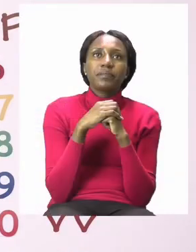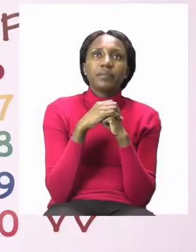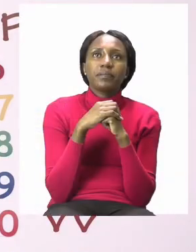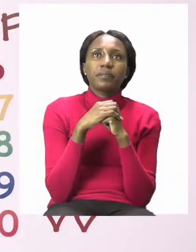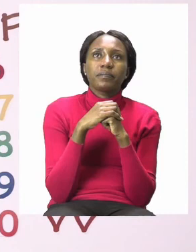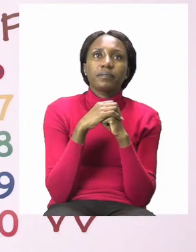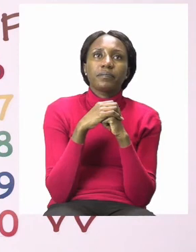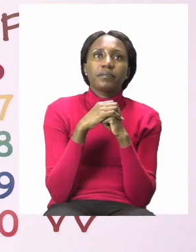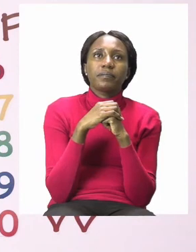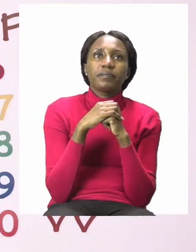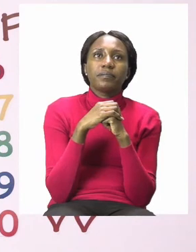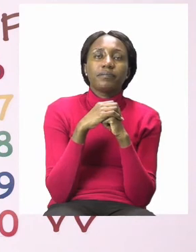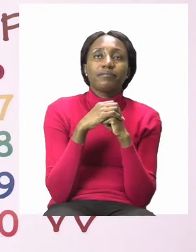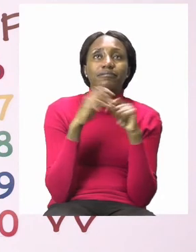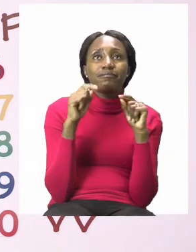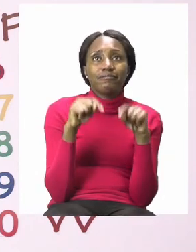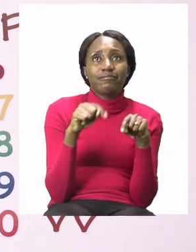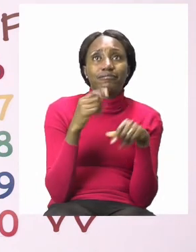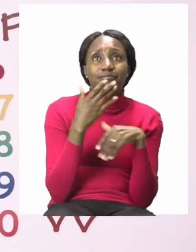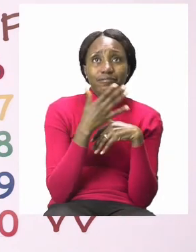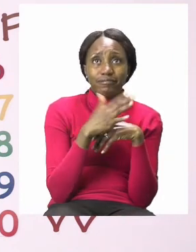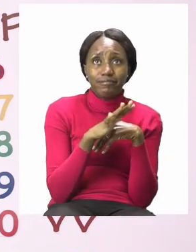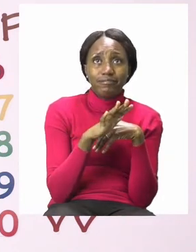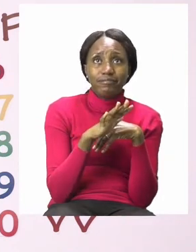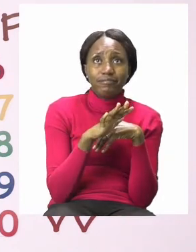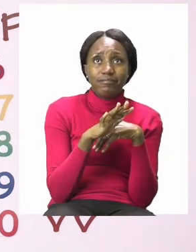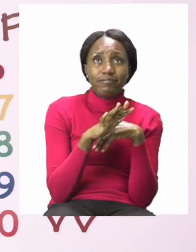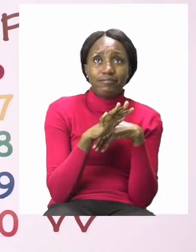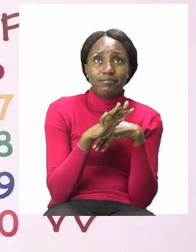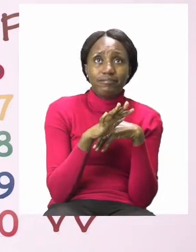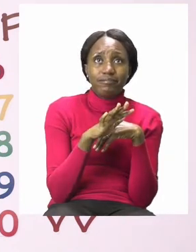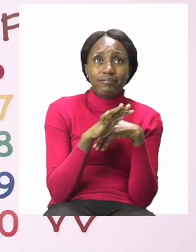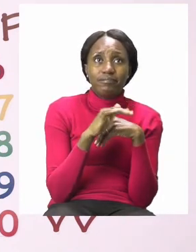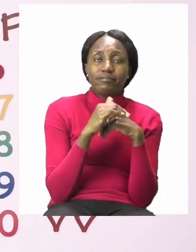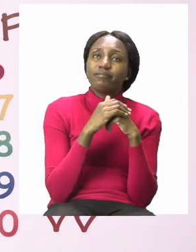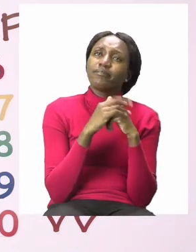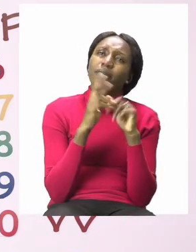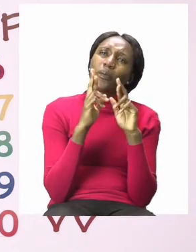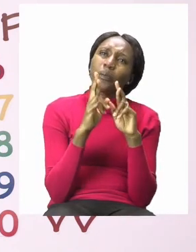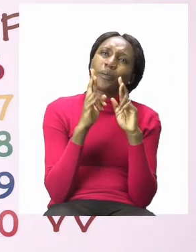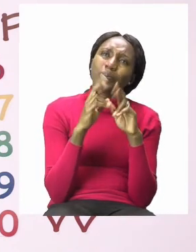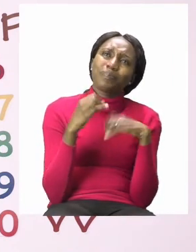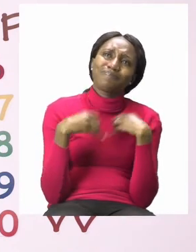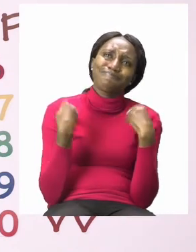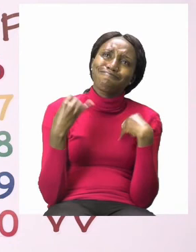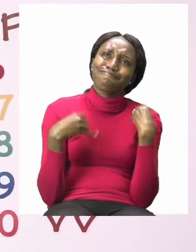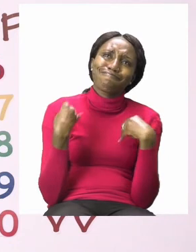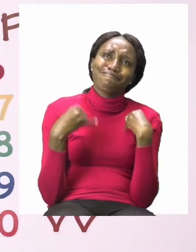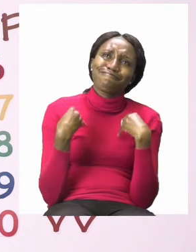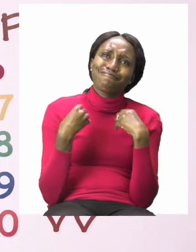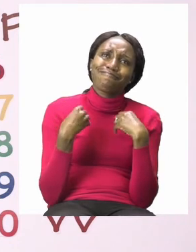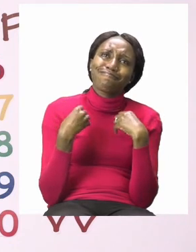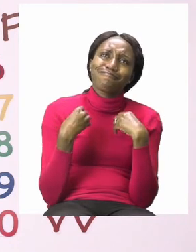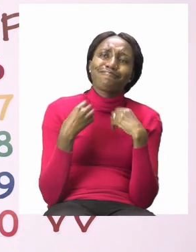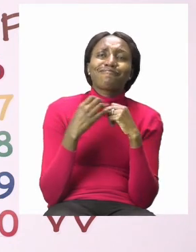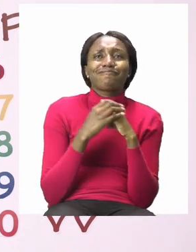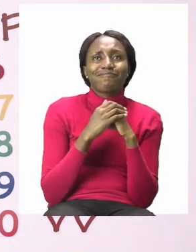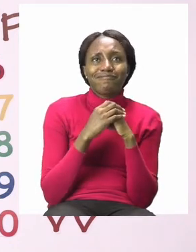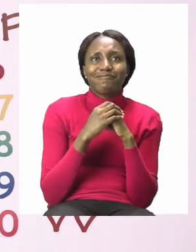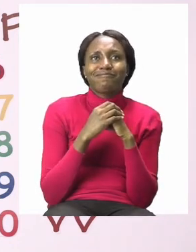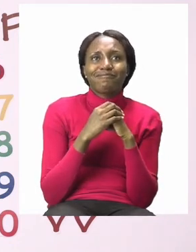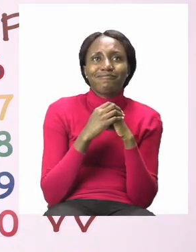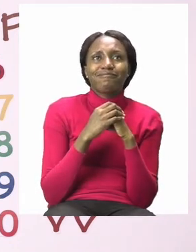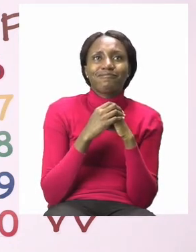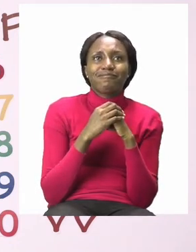Boys and girls, we have now come to the end of our lesson. I hope you had fun. I know I did.